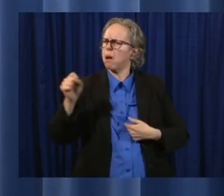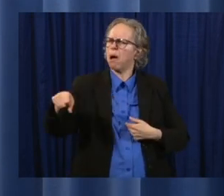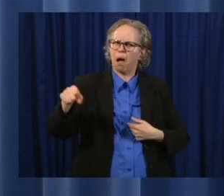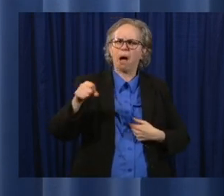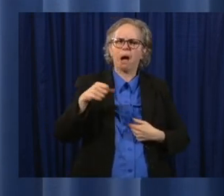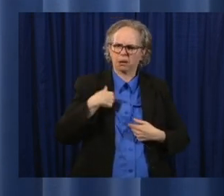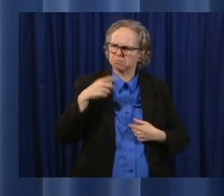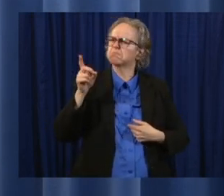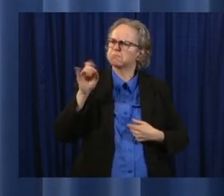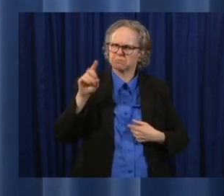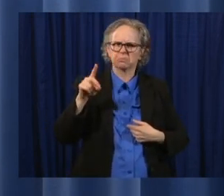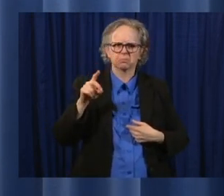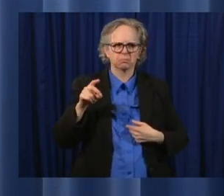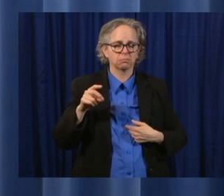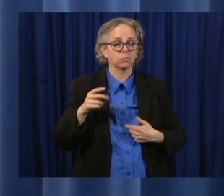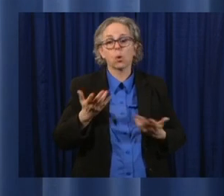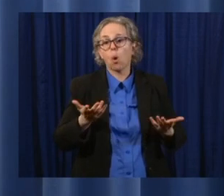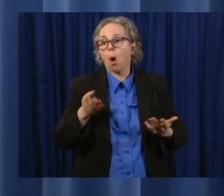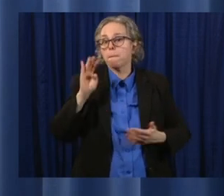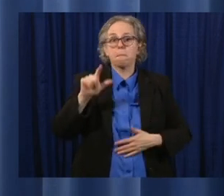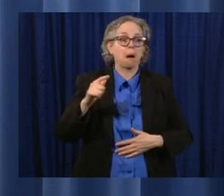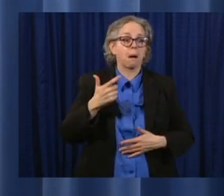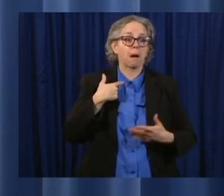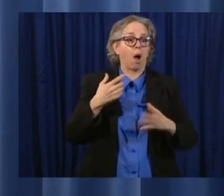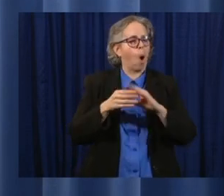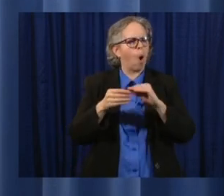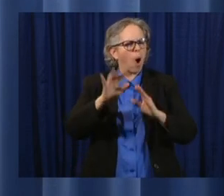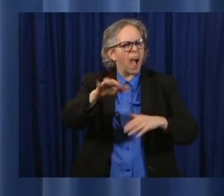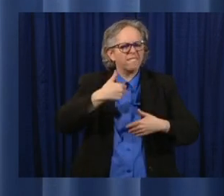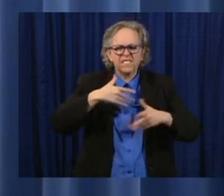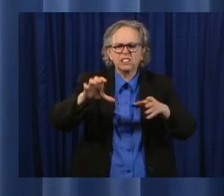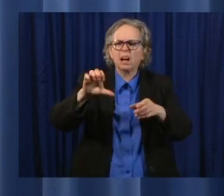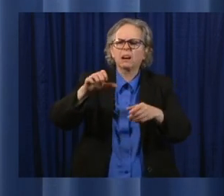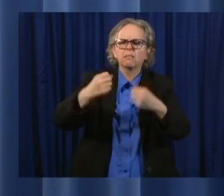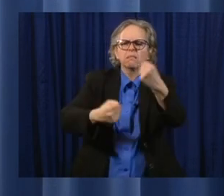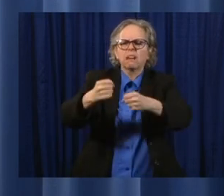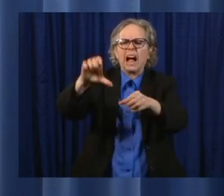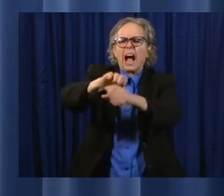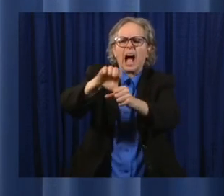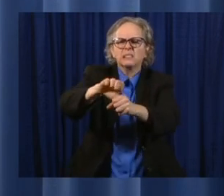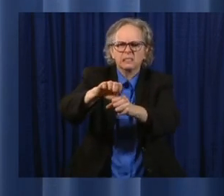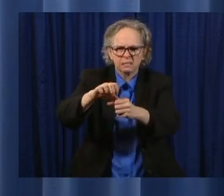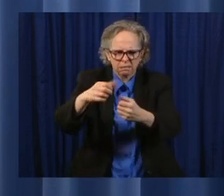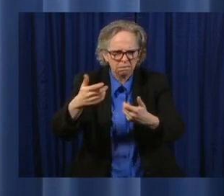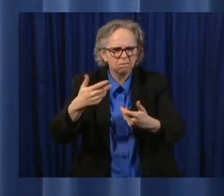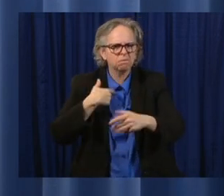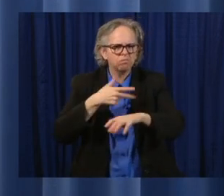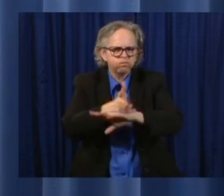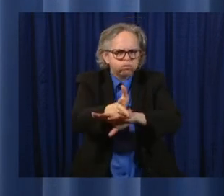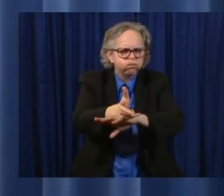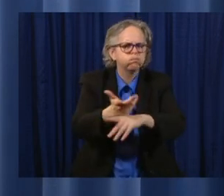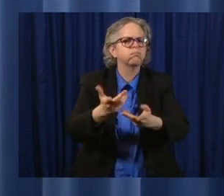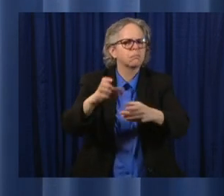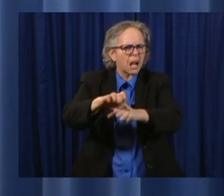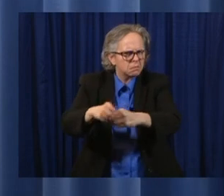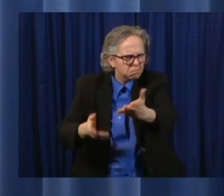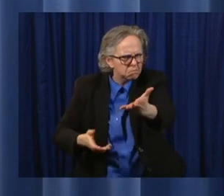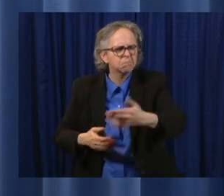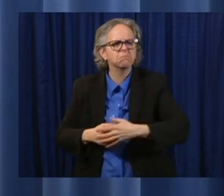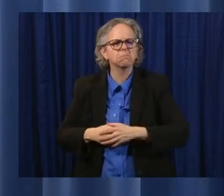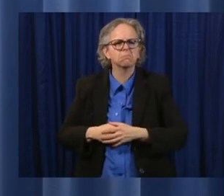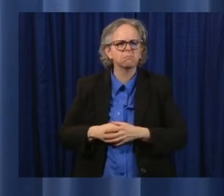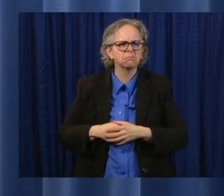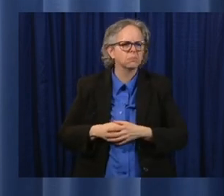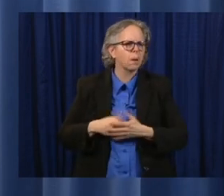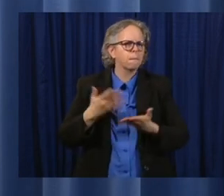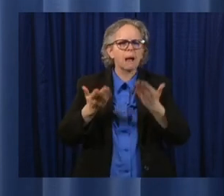have gone and gotten gasoline or something, and maybe he also walked